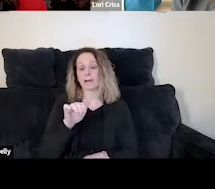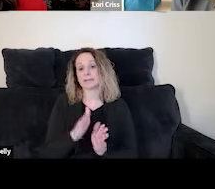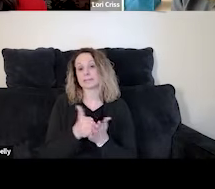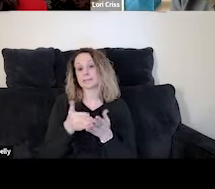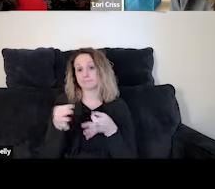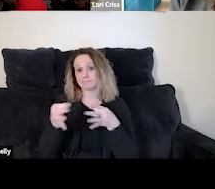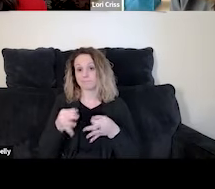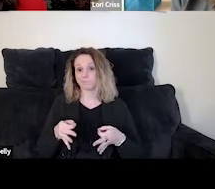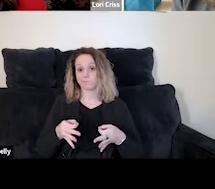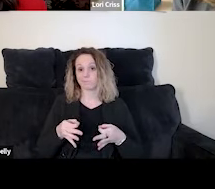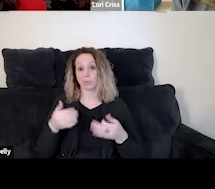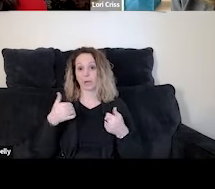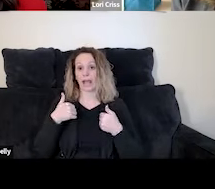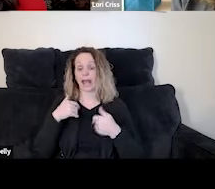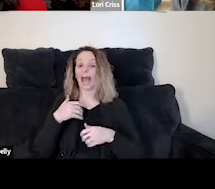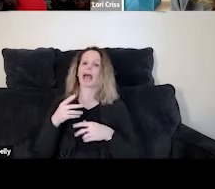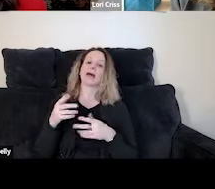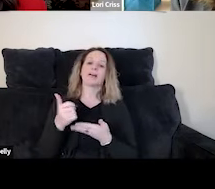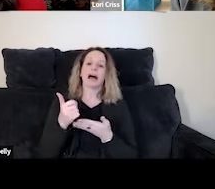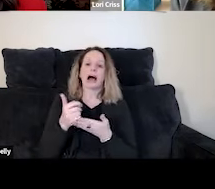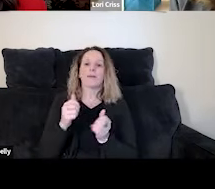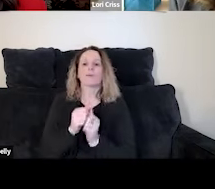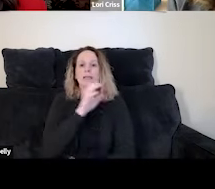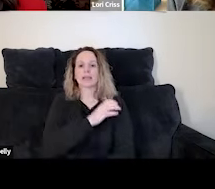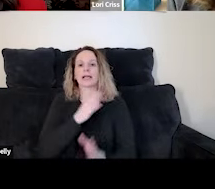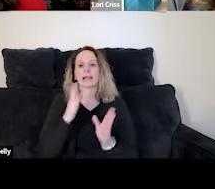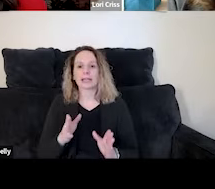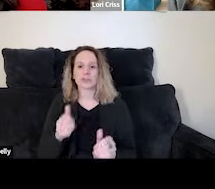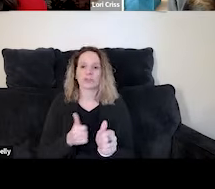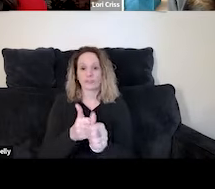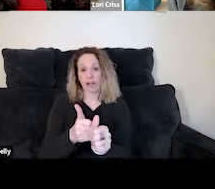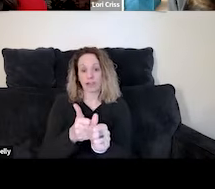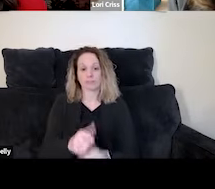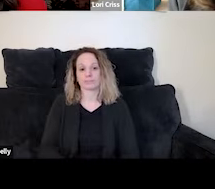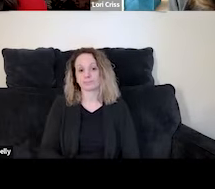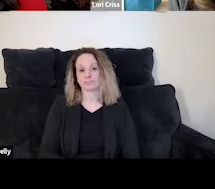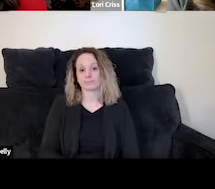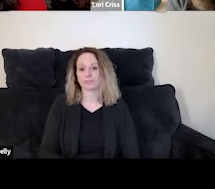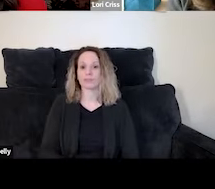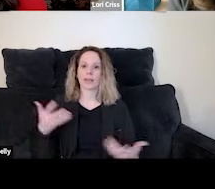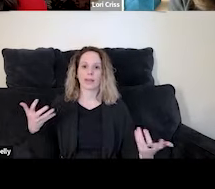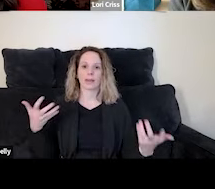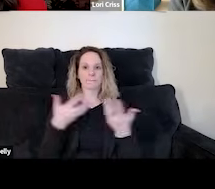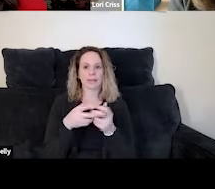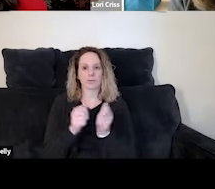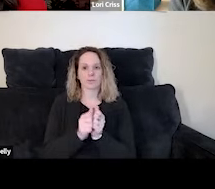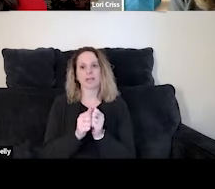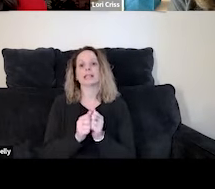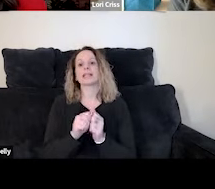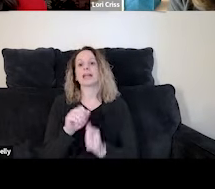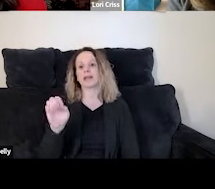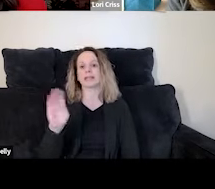there are roadmaps for clinicians for programs to follow that align with the evidence-based